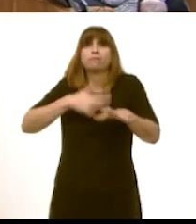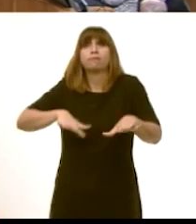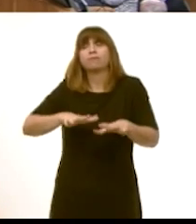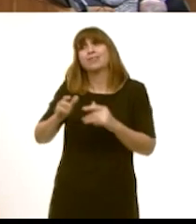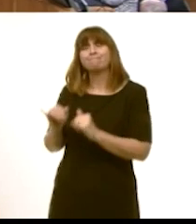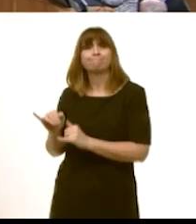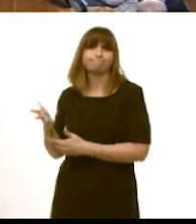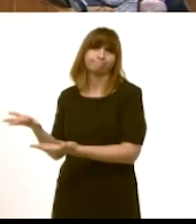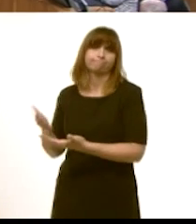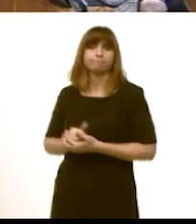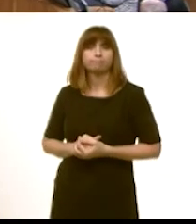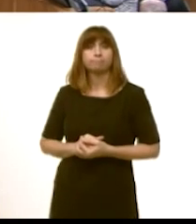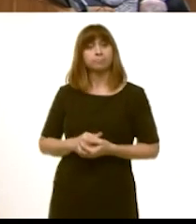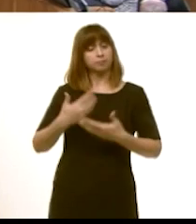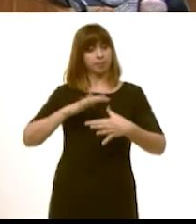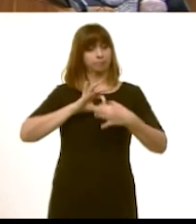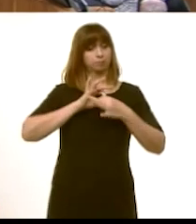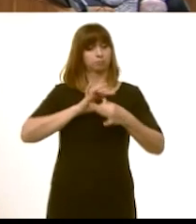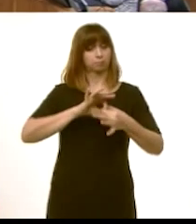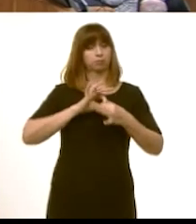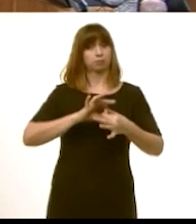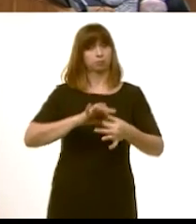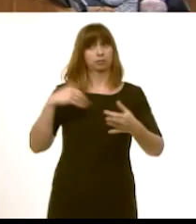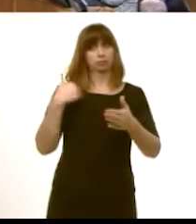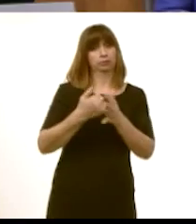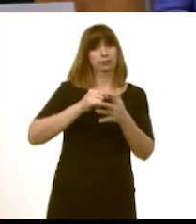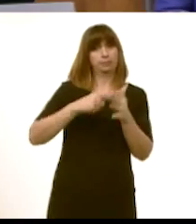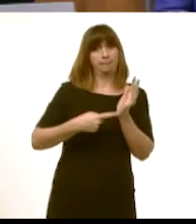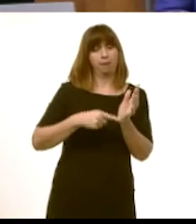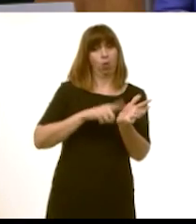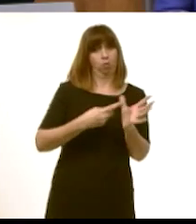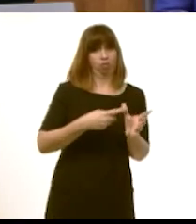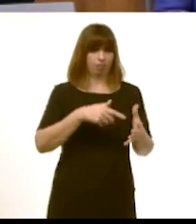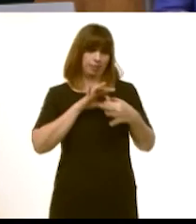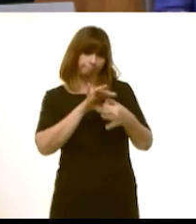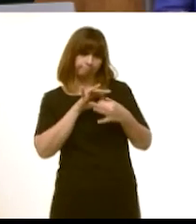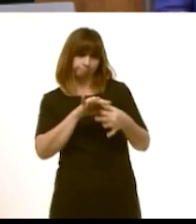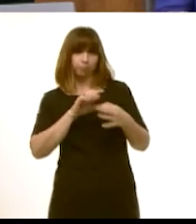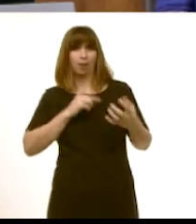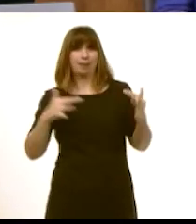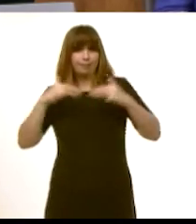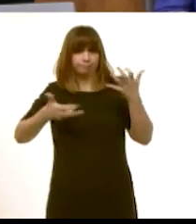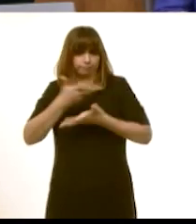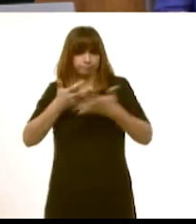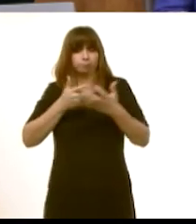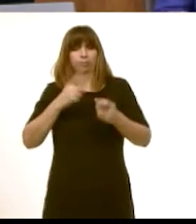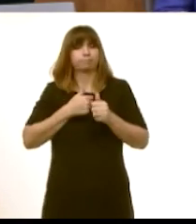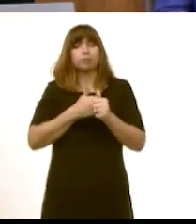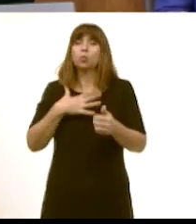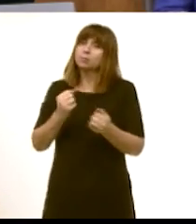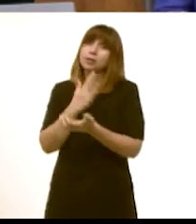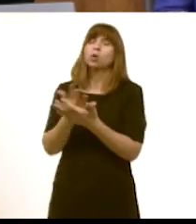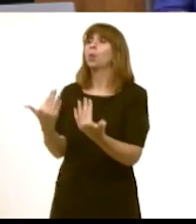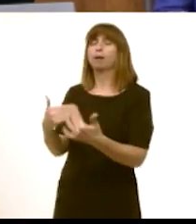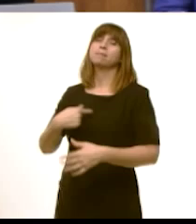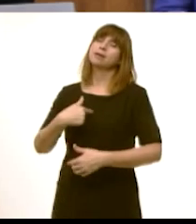we have been working with local authorities since the summit that took place in September, and we want to make sure that people receive a welcome. I've been impressed